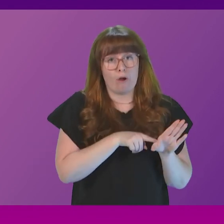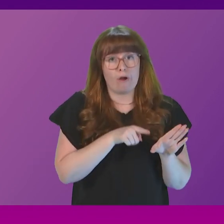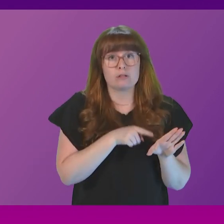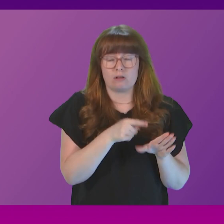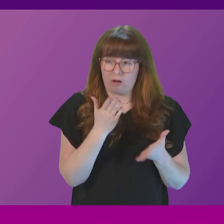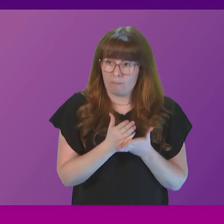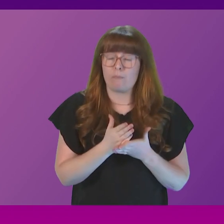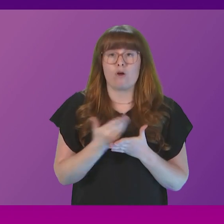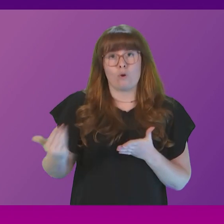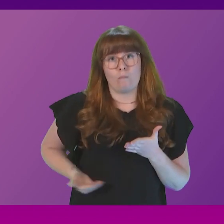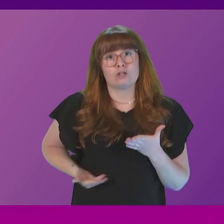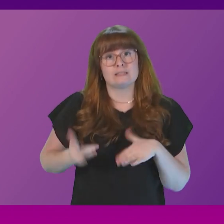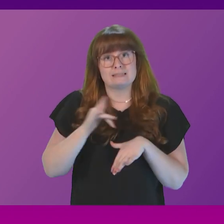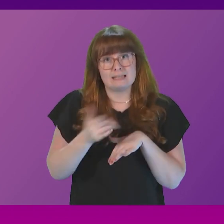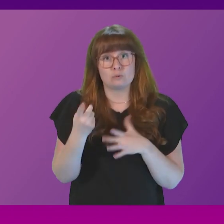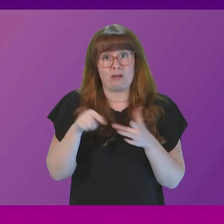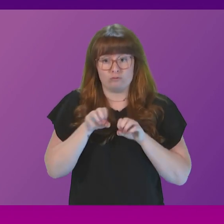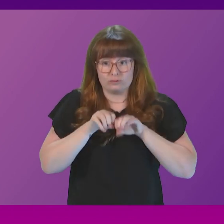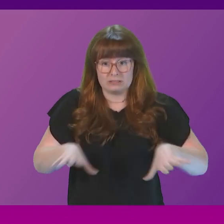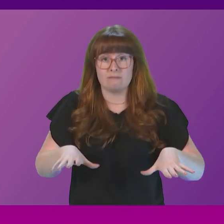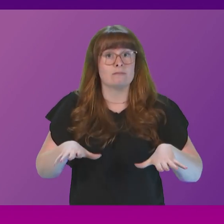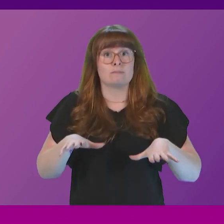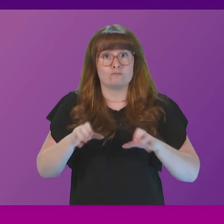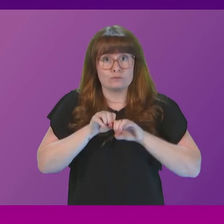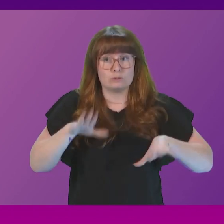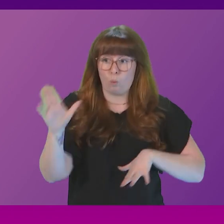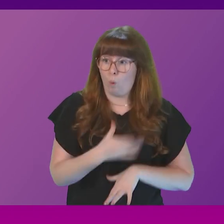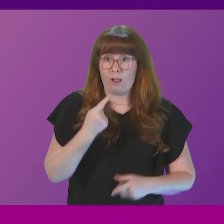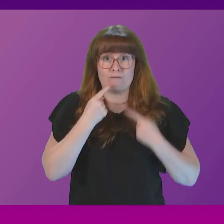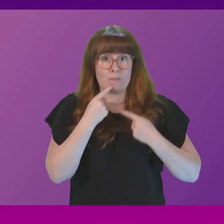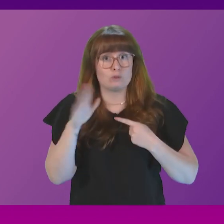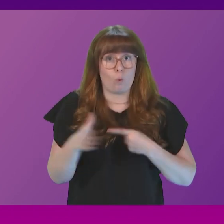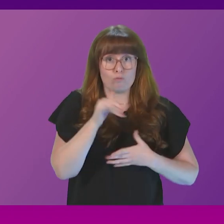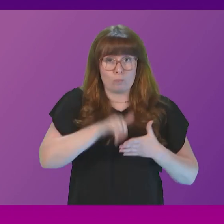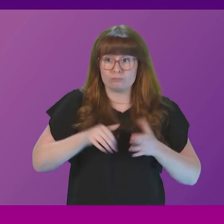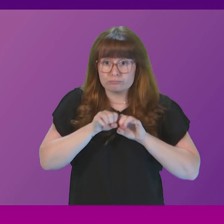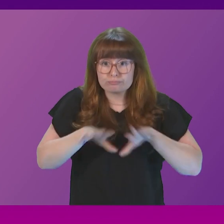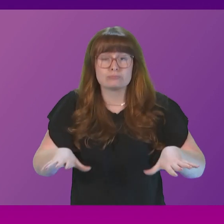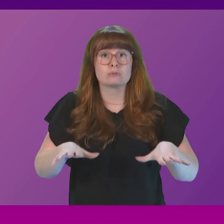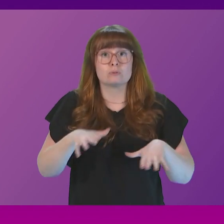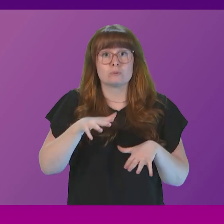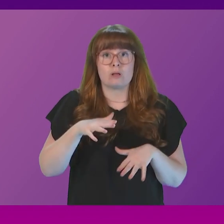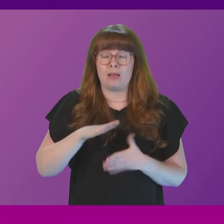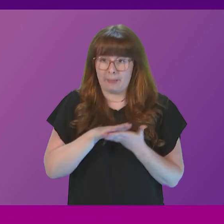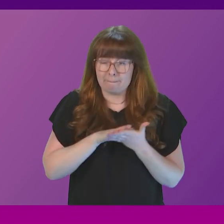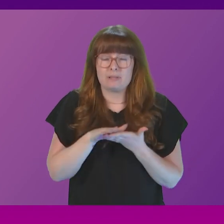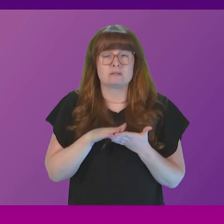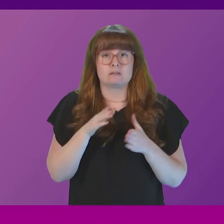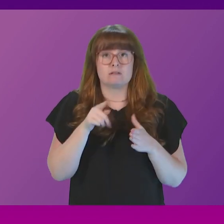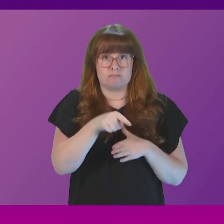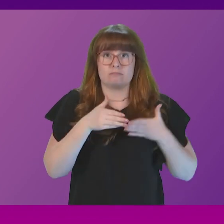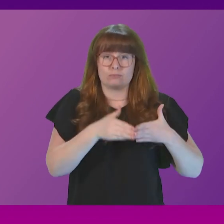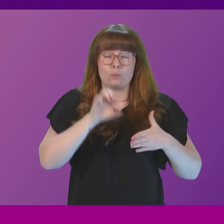commercially sensitive, that if we were to release completely unredacted, for example, some reports, then it would put Ferguson's at a